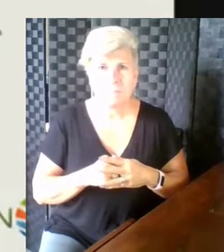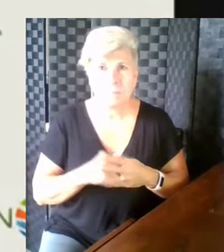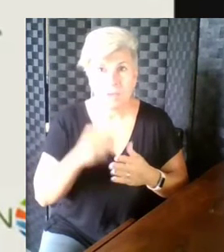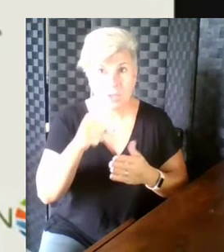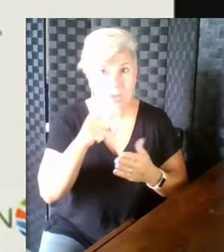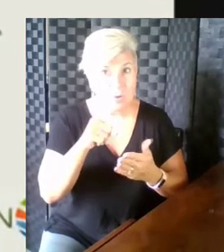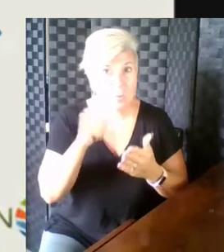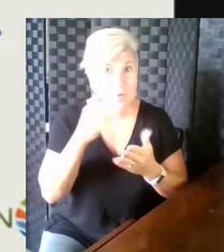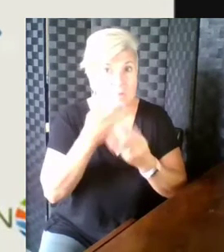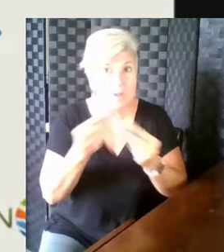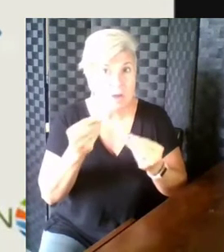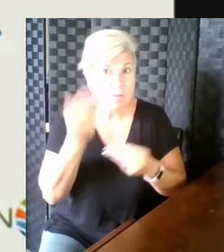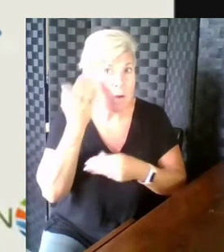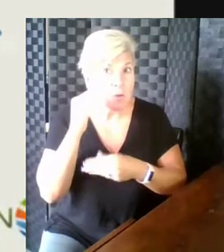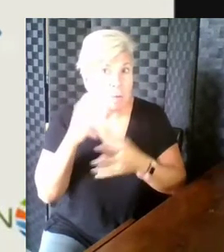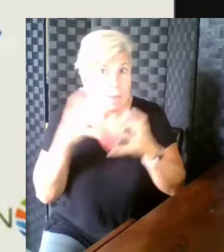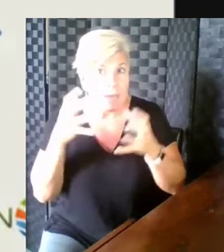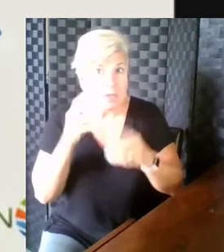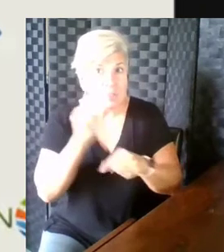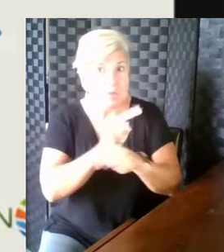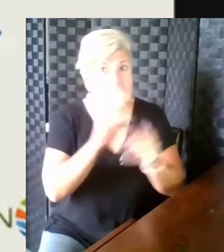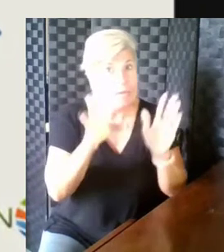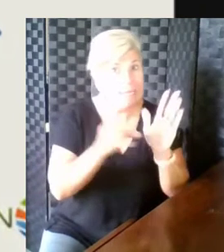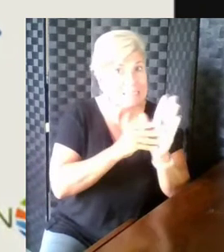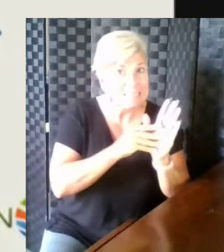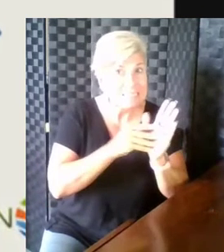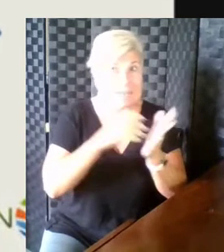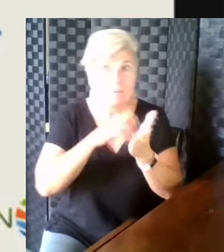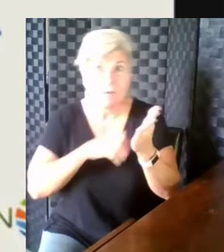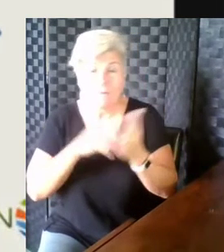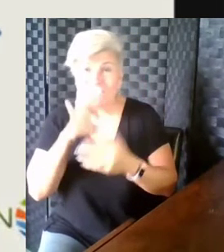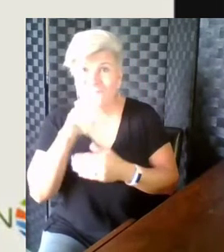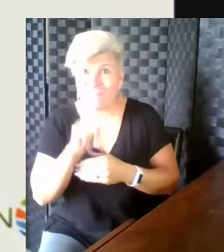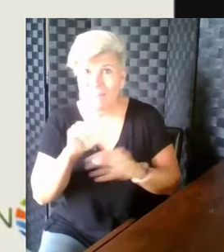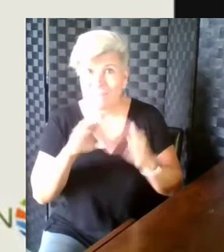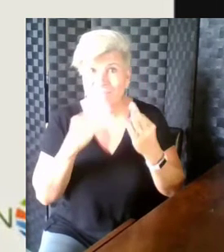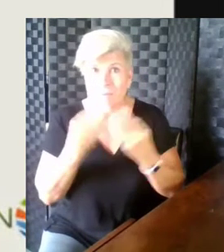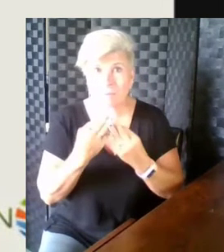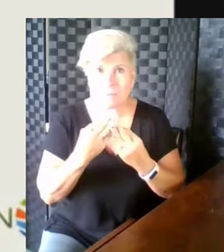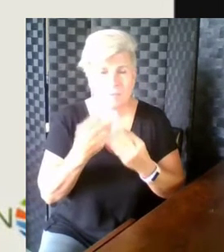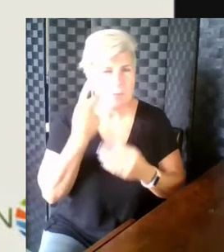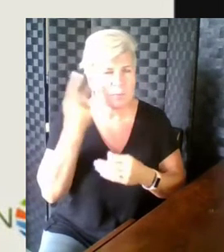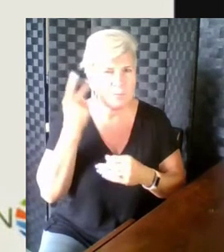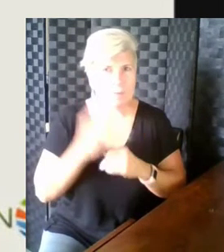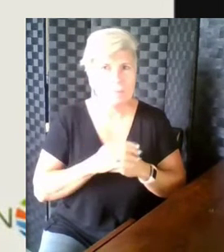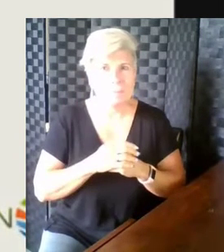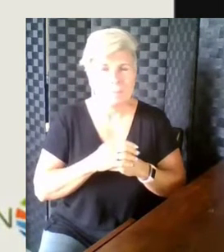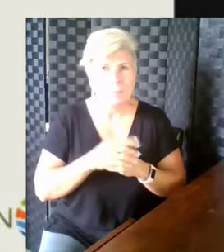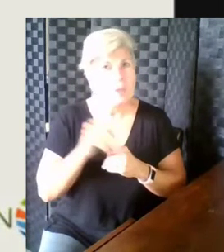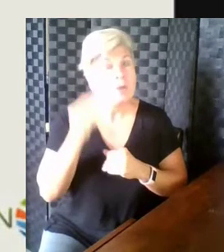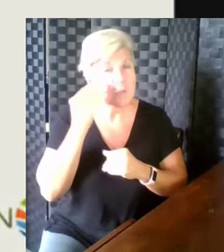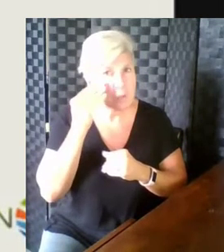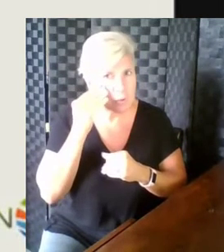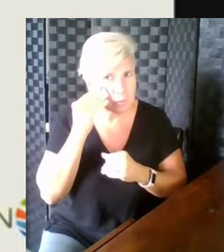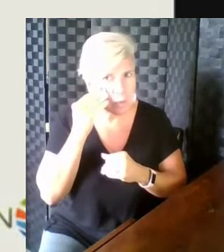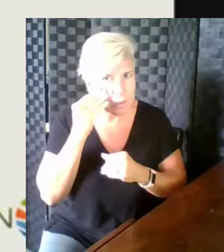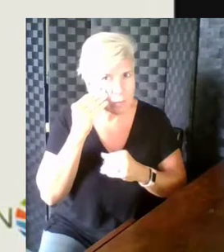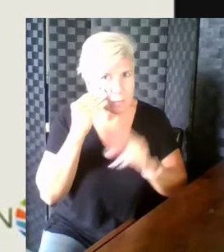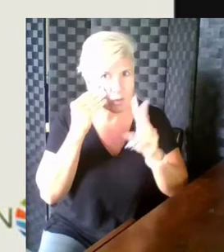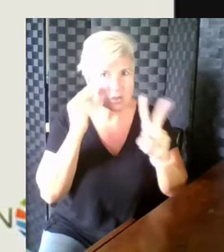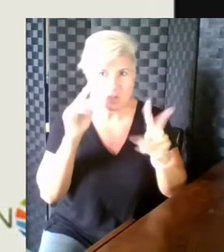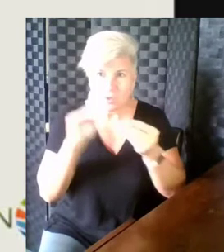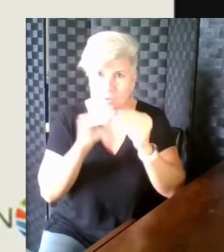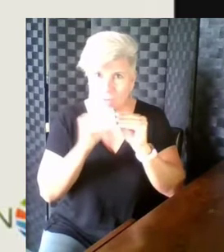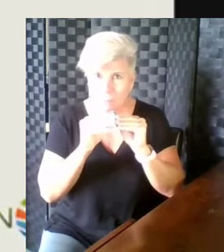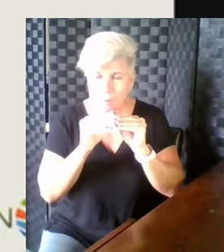In this lesson, you will solve for unknown amounts by using addition and subtraction fact families. Let's review. You already know that for any two add-ins, we